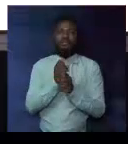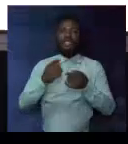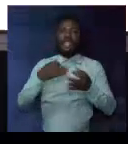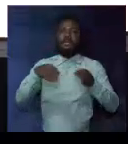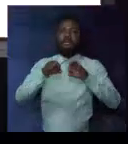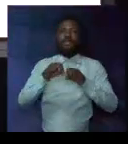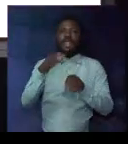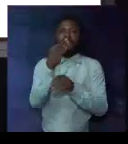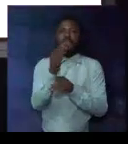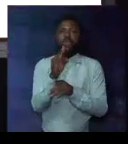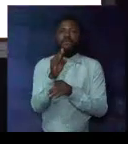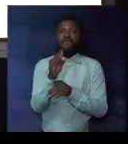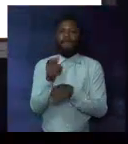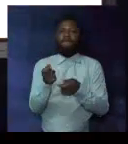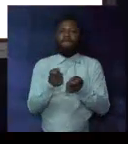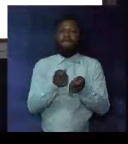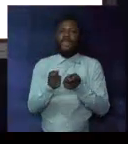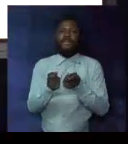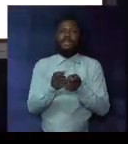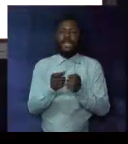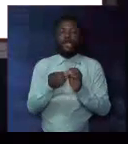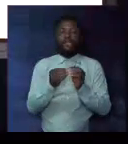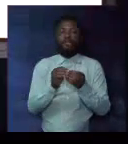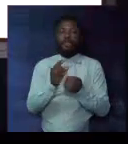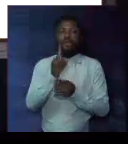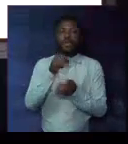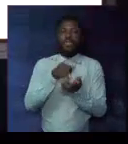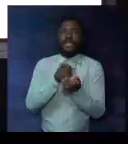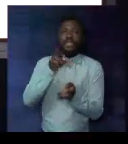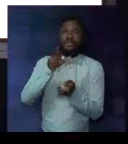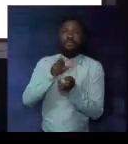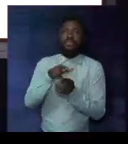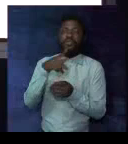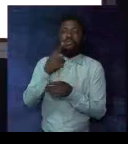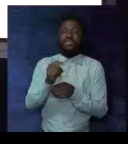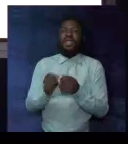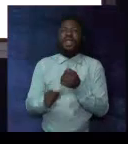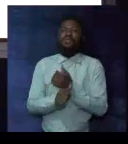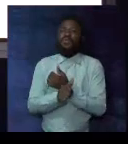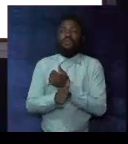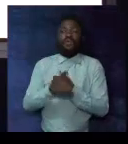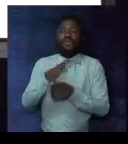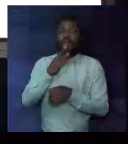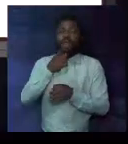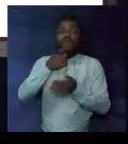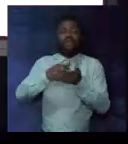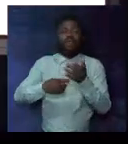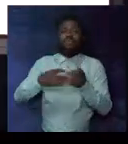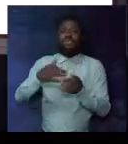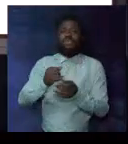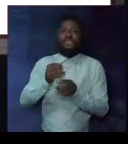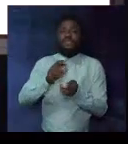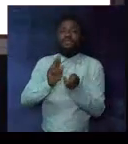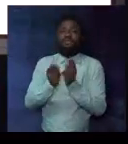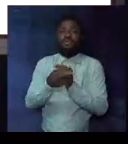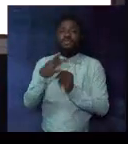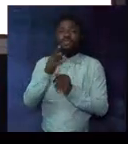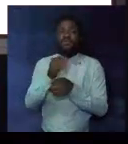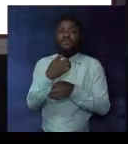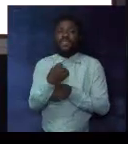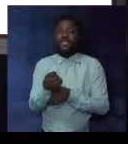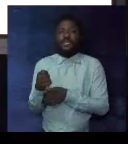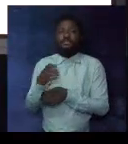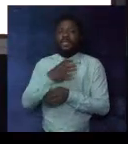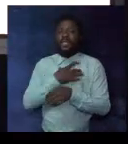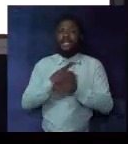attractive. On to importance of maintenance. 1, it reduces the risk of costly